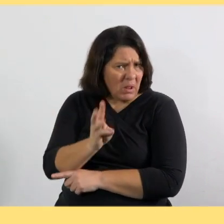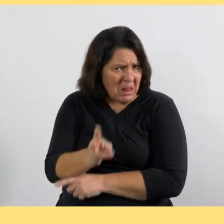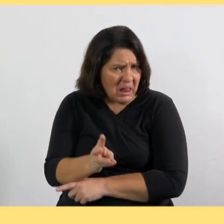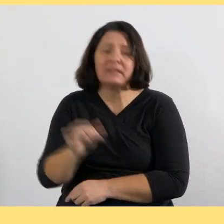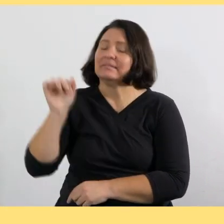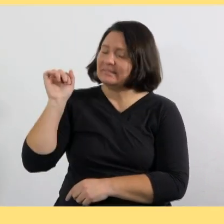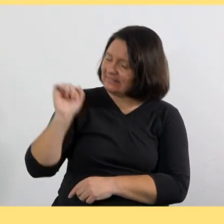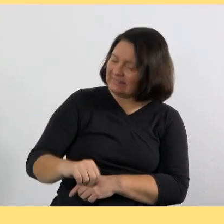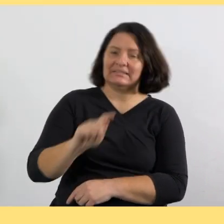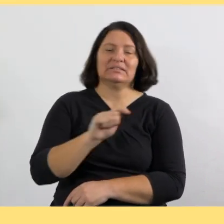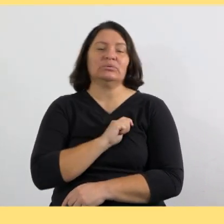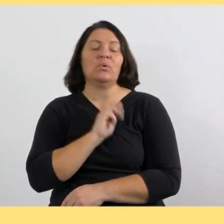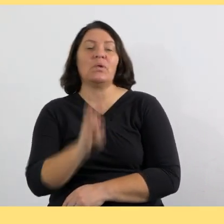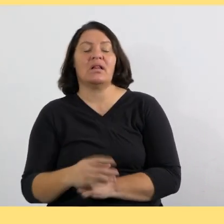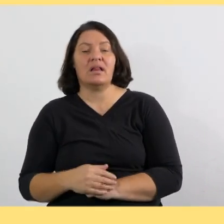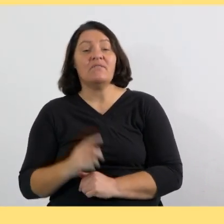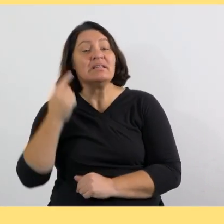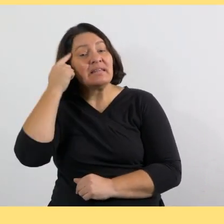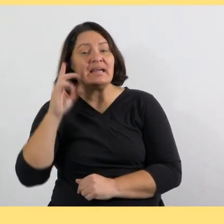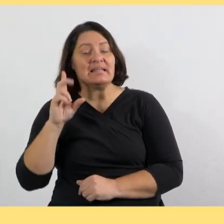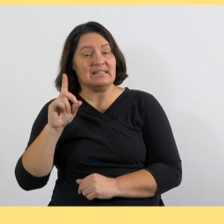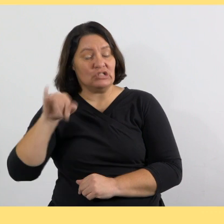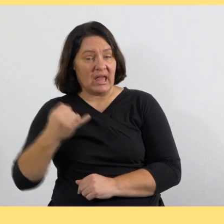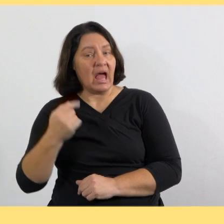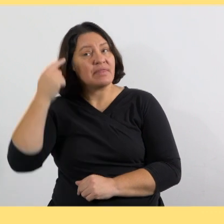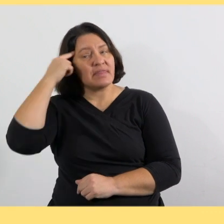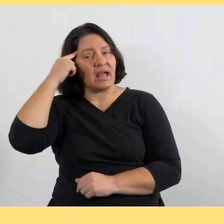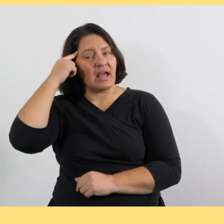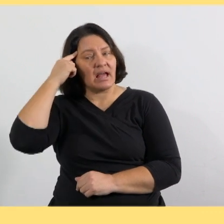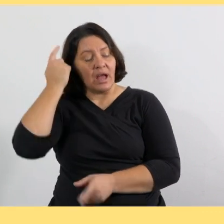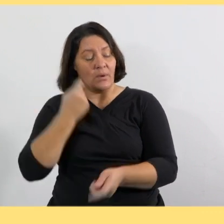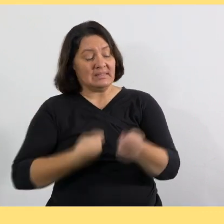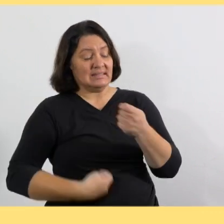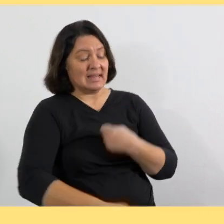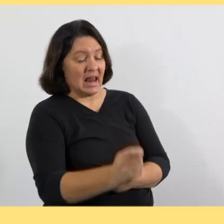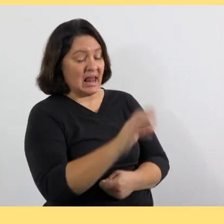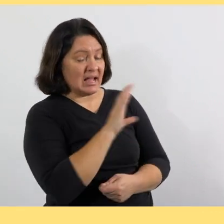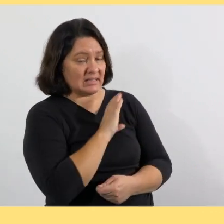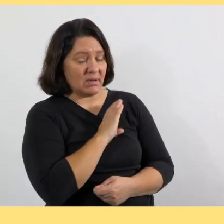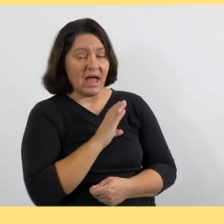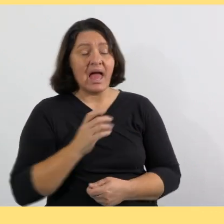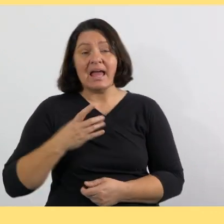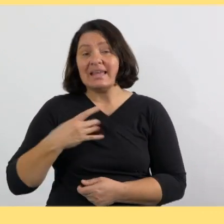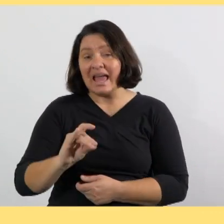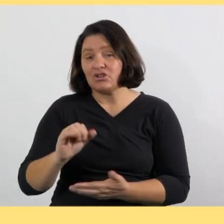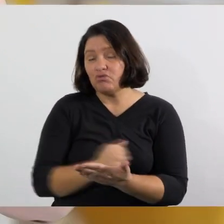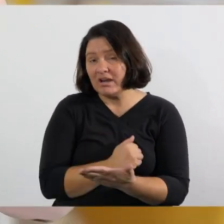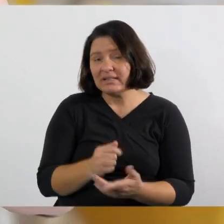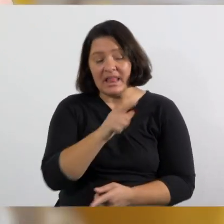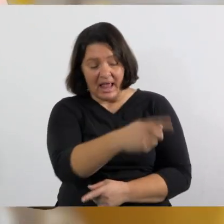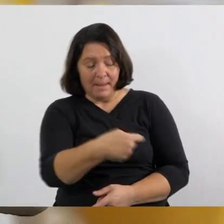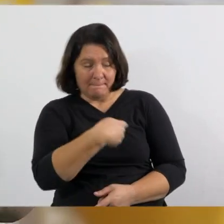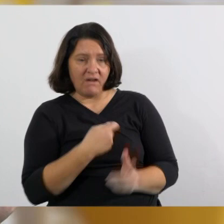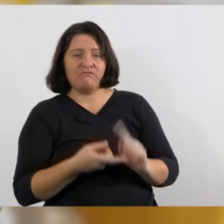So when I think DJ, I'm thinking selling to customers. Is it cash or credit? It is credit.